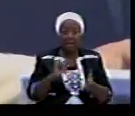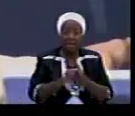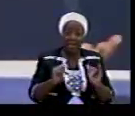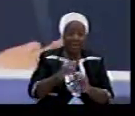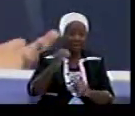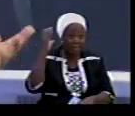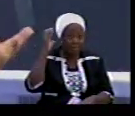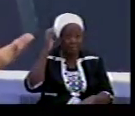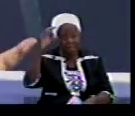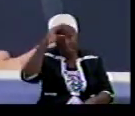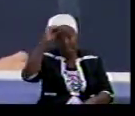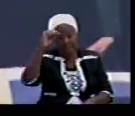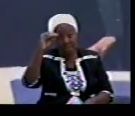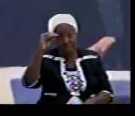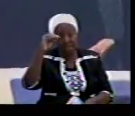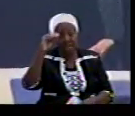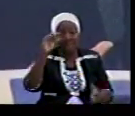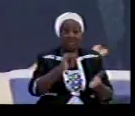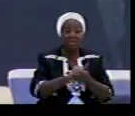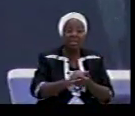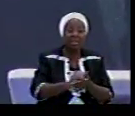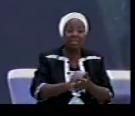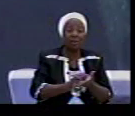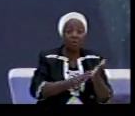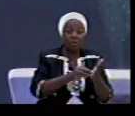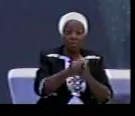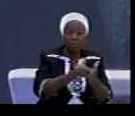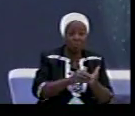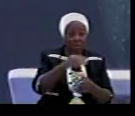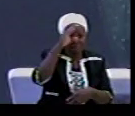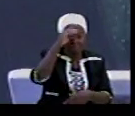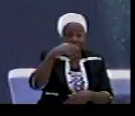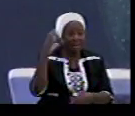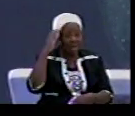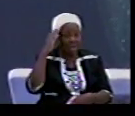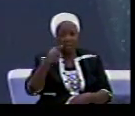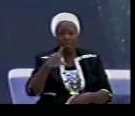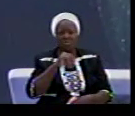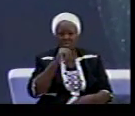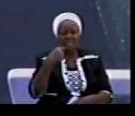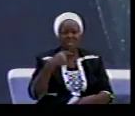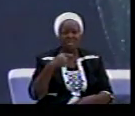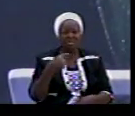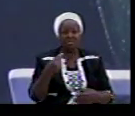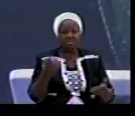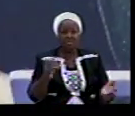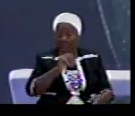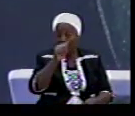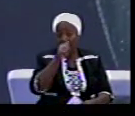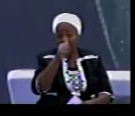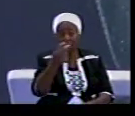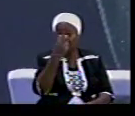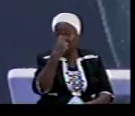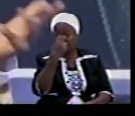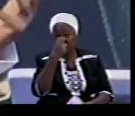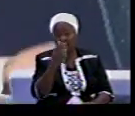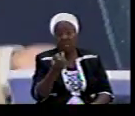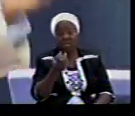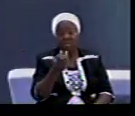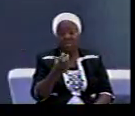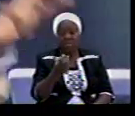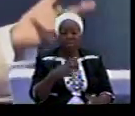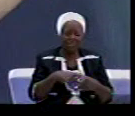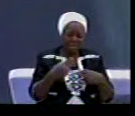I'm blind. What the use of hearing? What you hear will open your blind eyes. And the